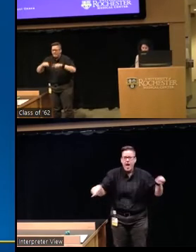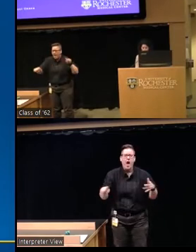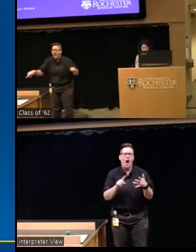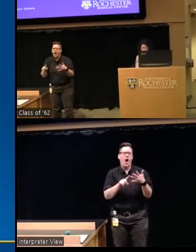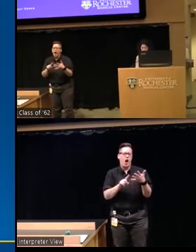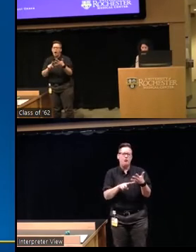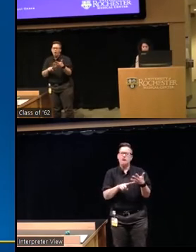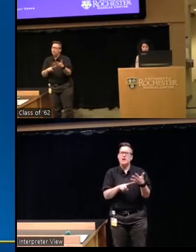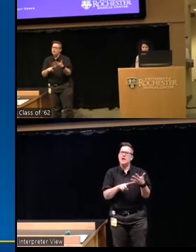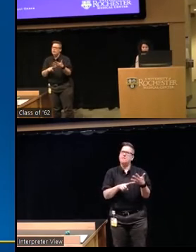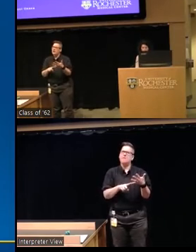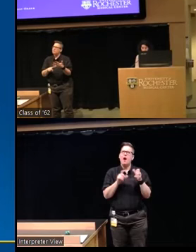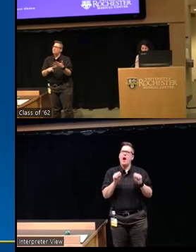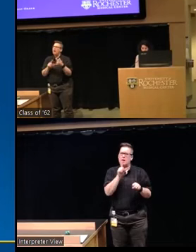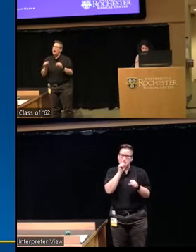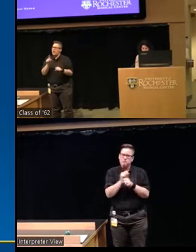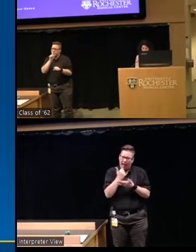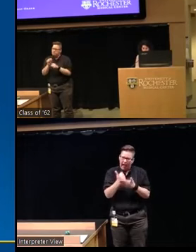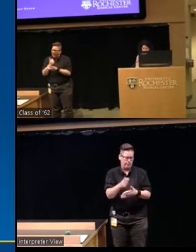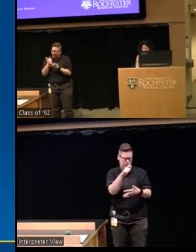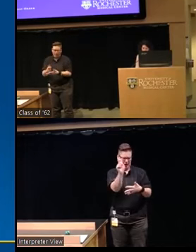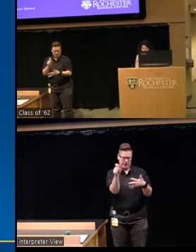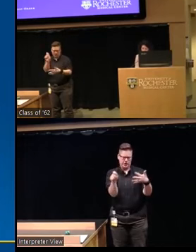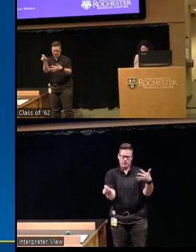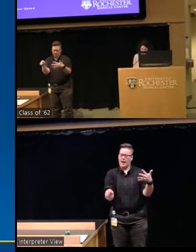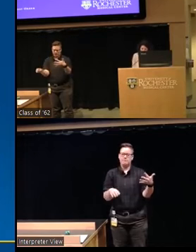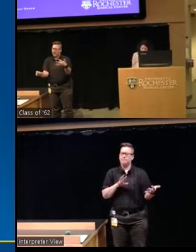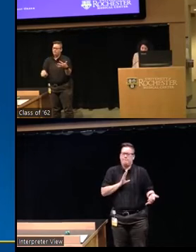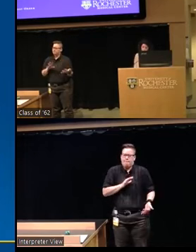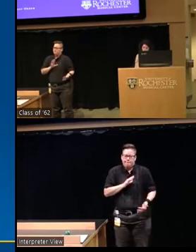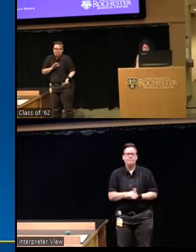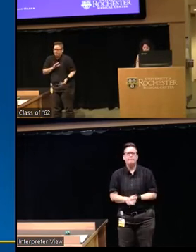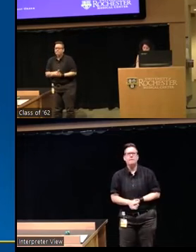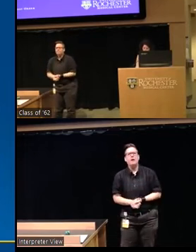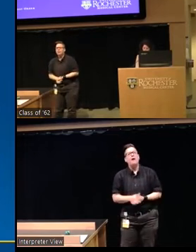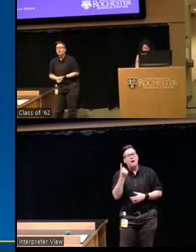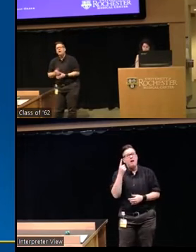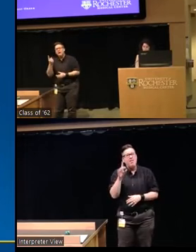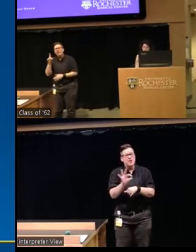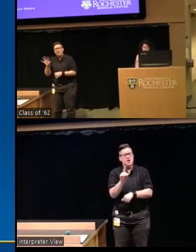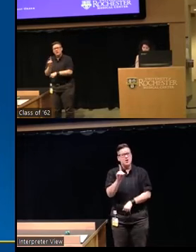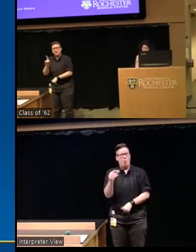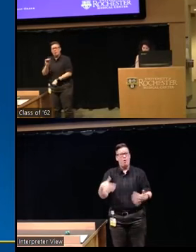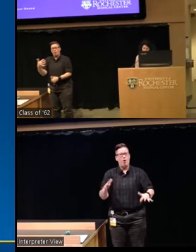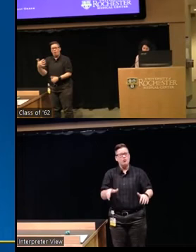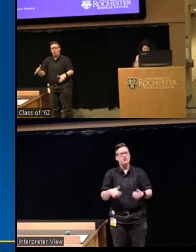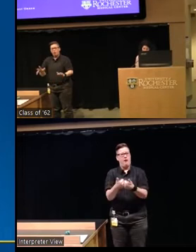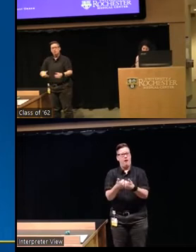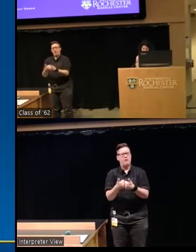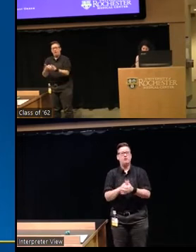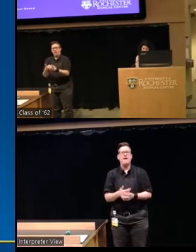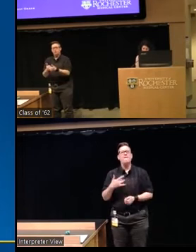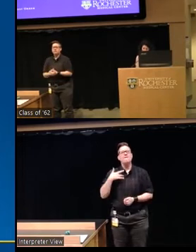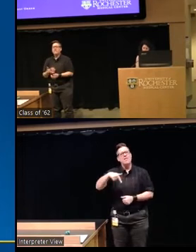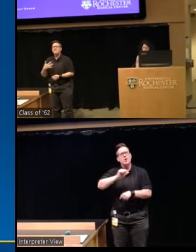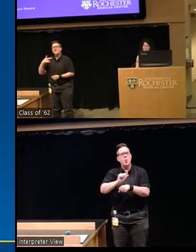and ultimately an opportunity to really help because there's such a need. They are really challenging. I have come to thinking about the work